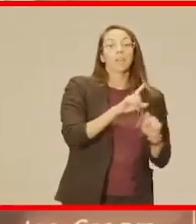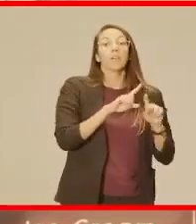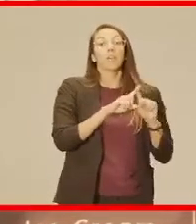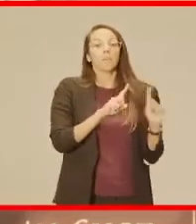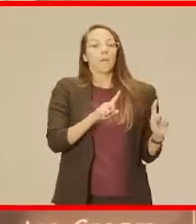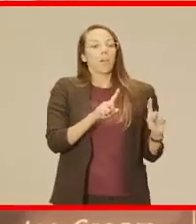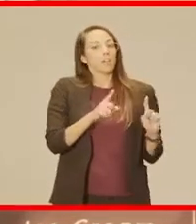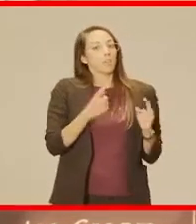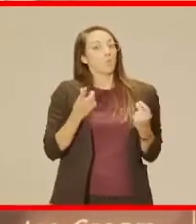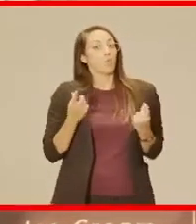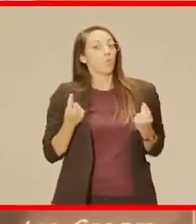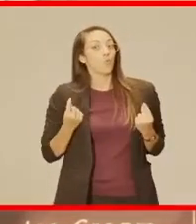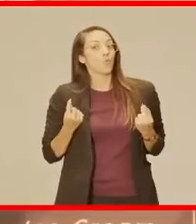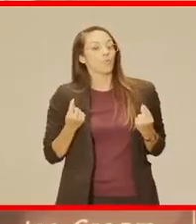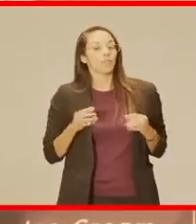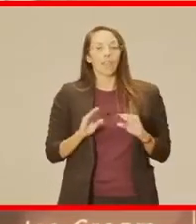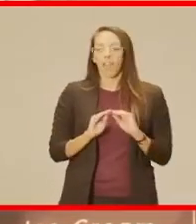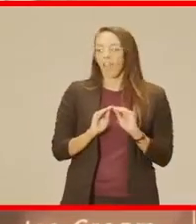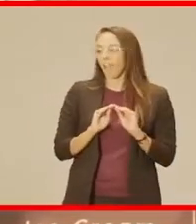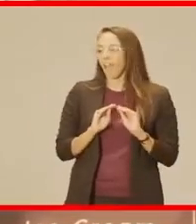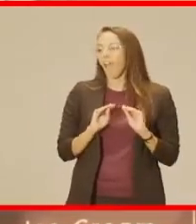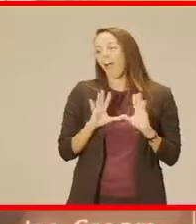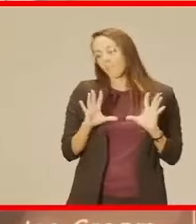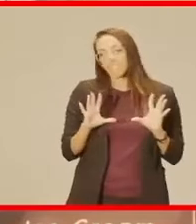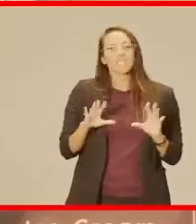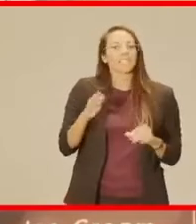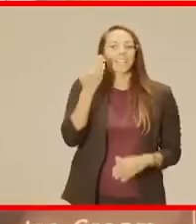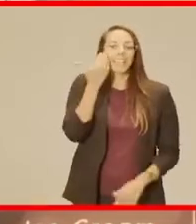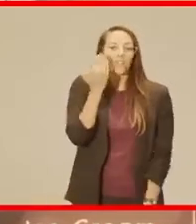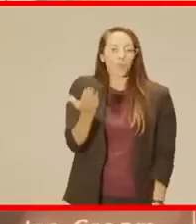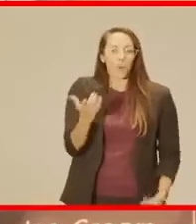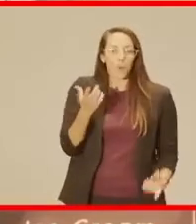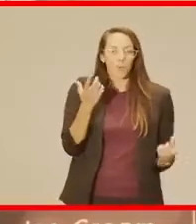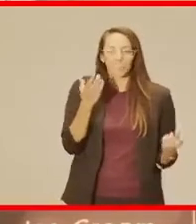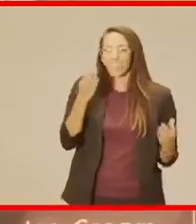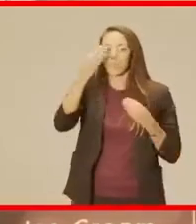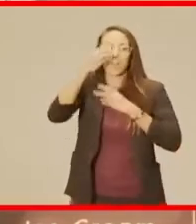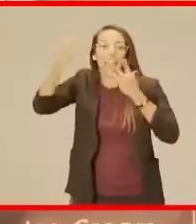but obviously Gabriel doesn't care. Anyway,